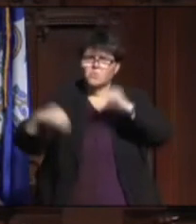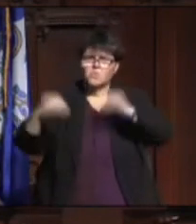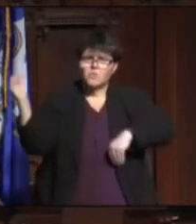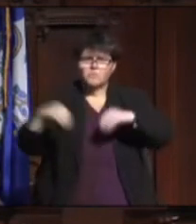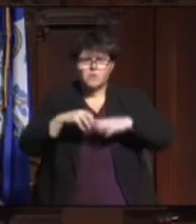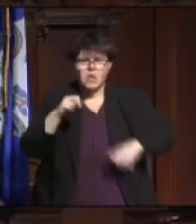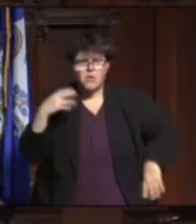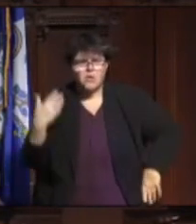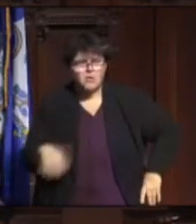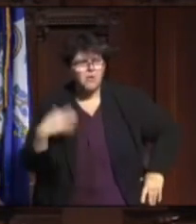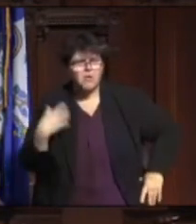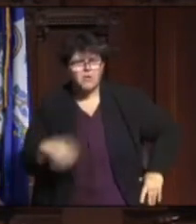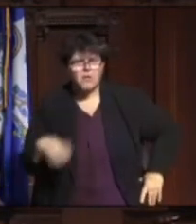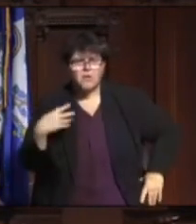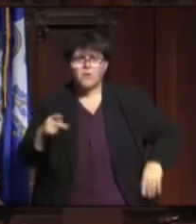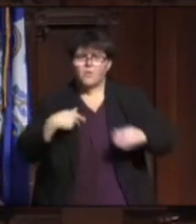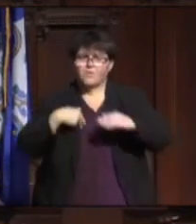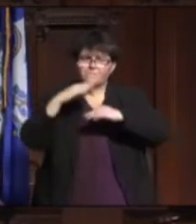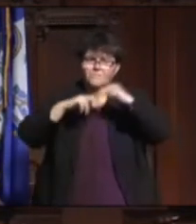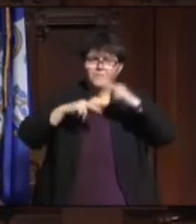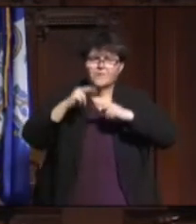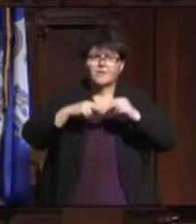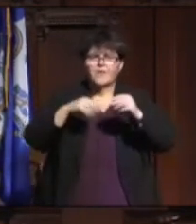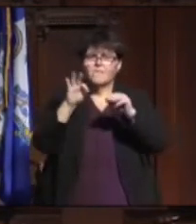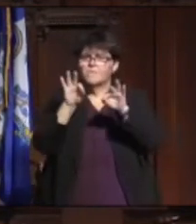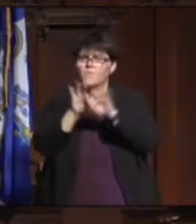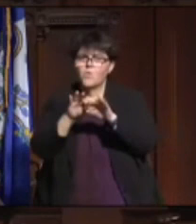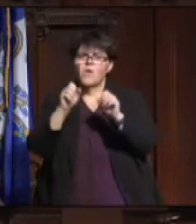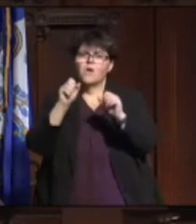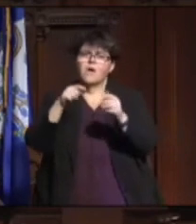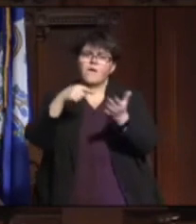and affordable housing than any time this century. And you know what?